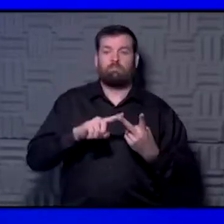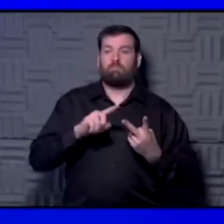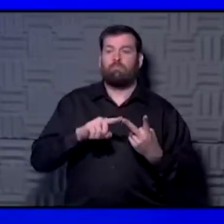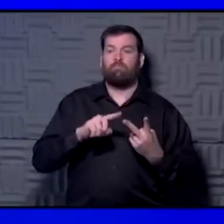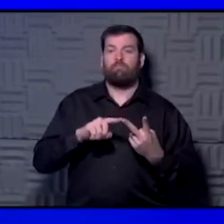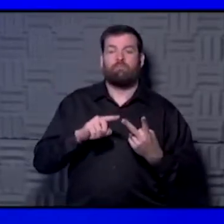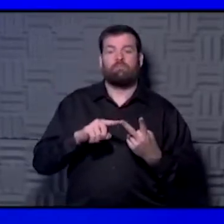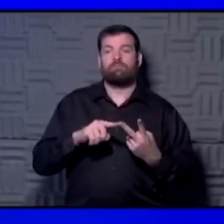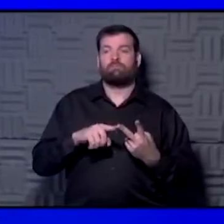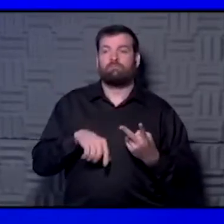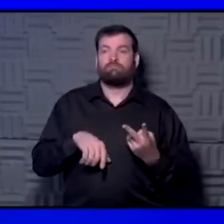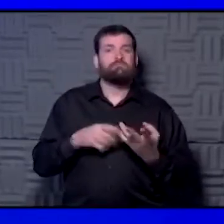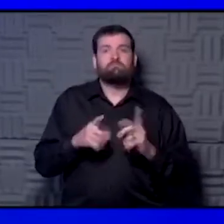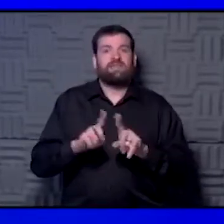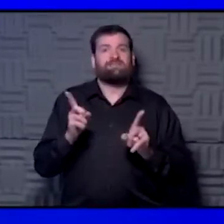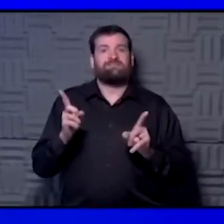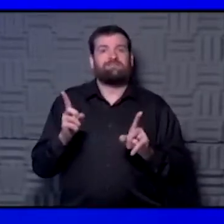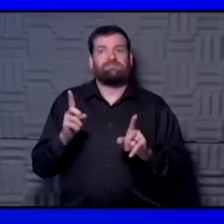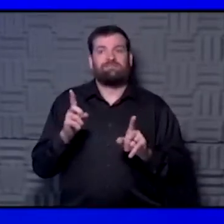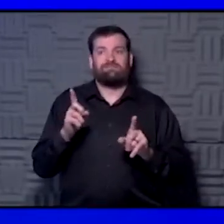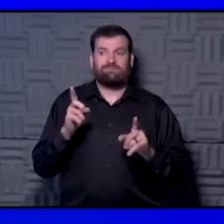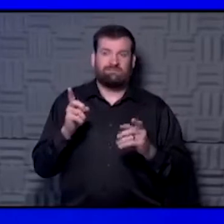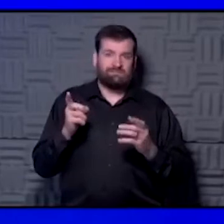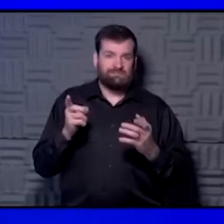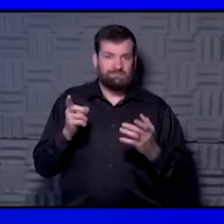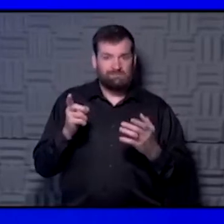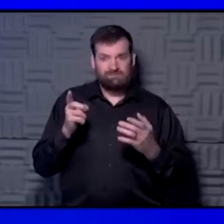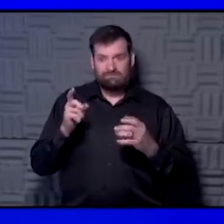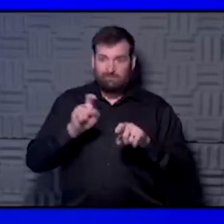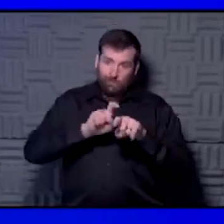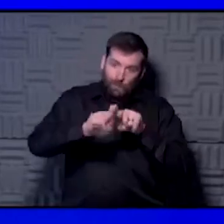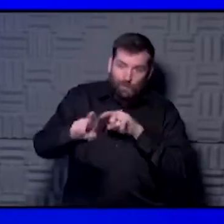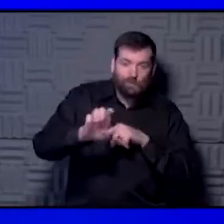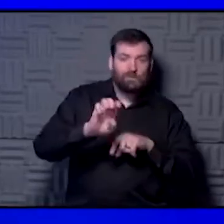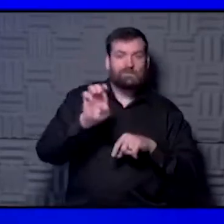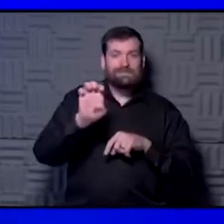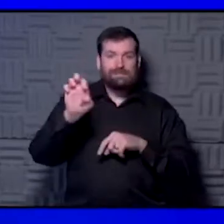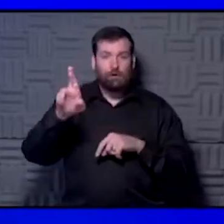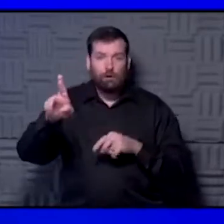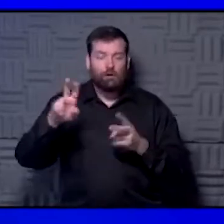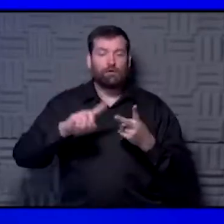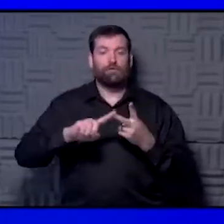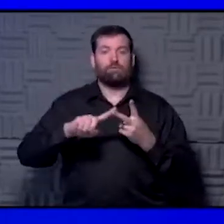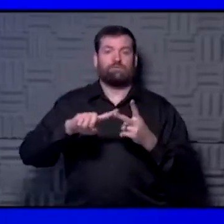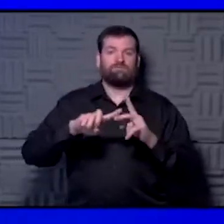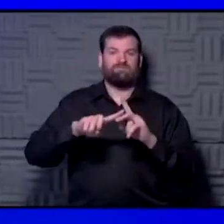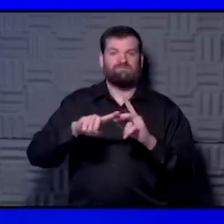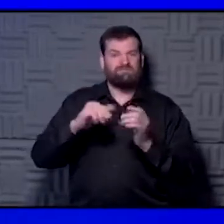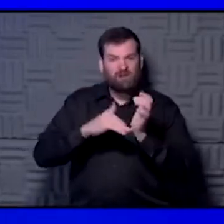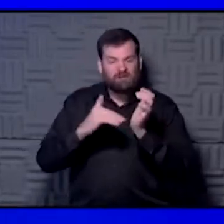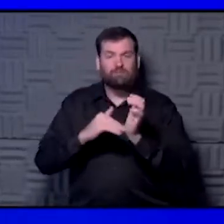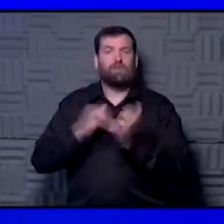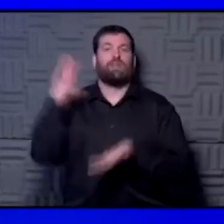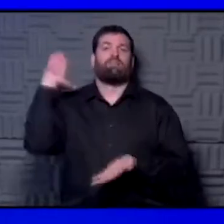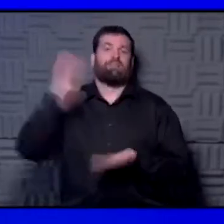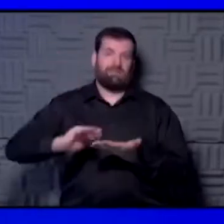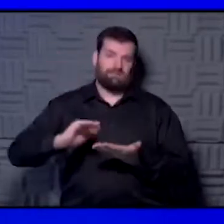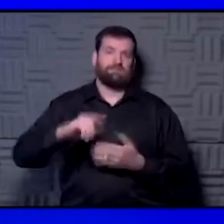visits and get checked out? But the calls to emergency departments and clinics and all that are down as well for influenza